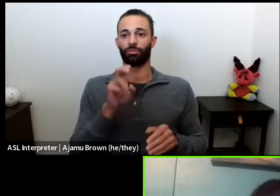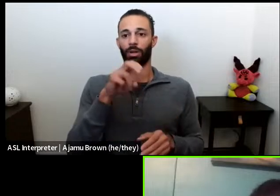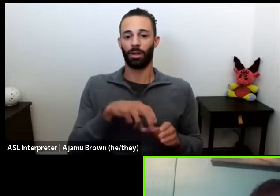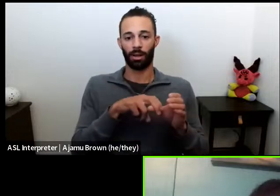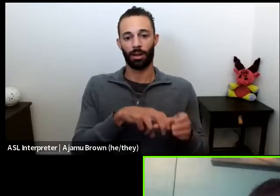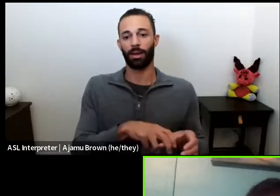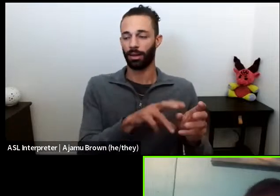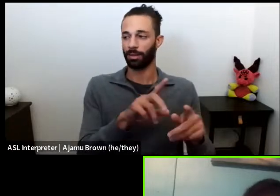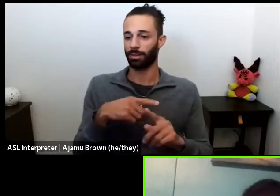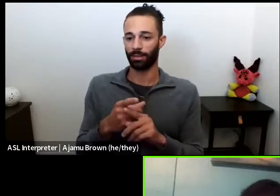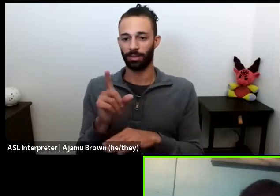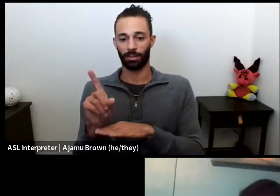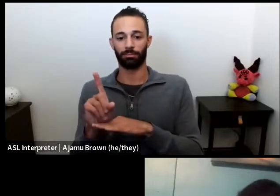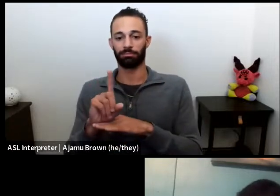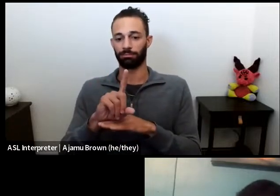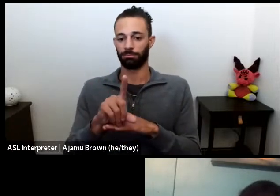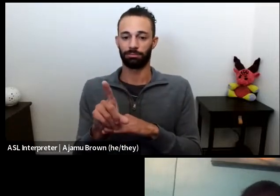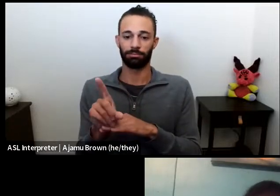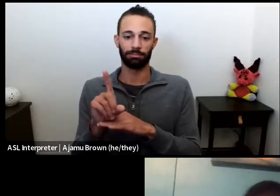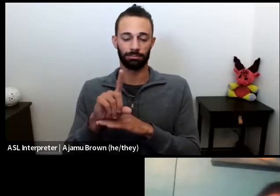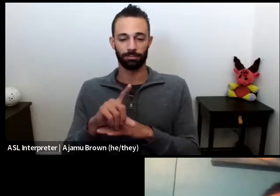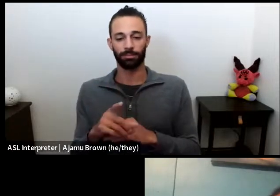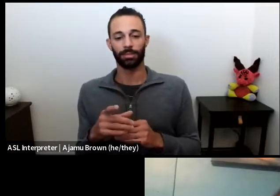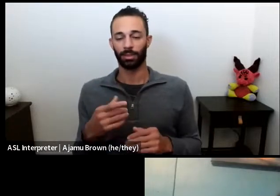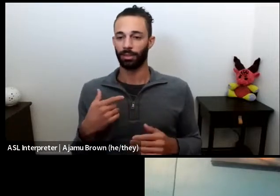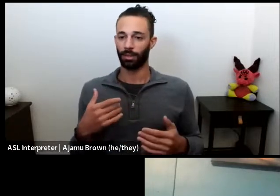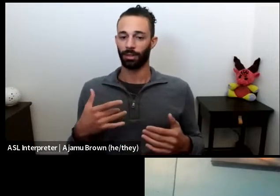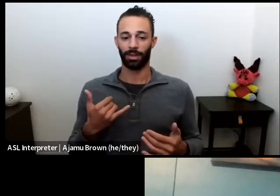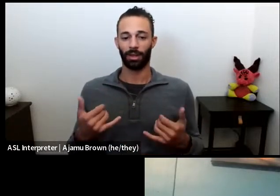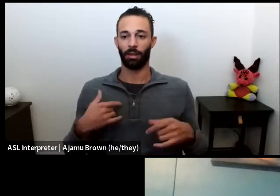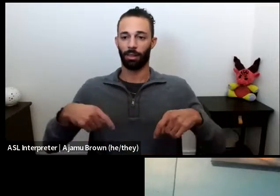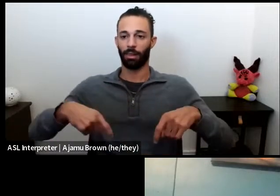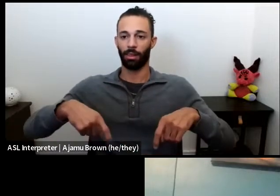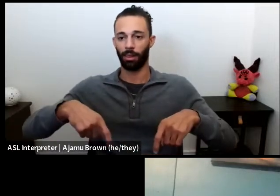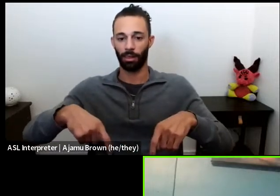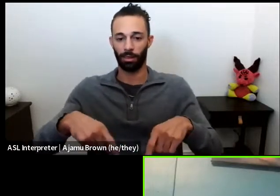Okay, okay, little baby goat legs.